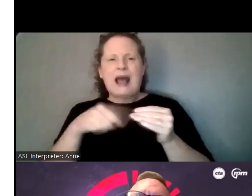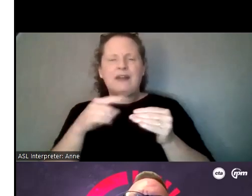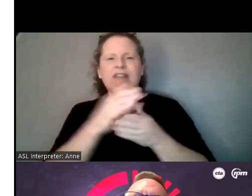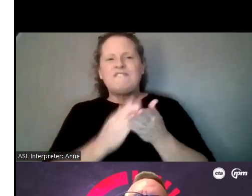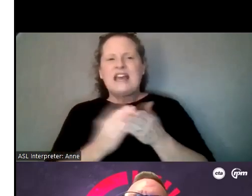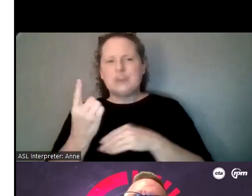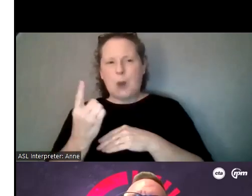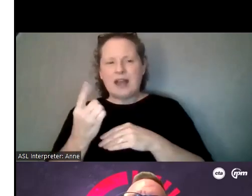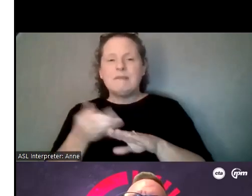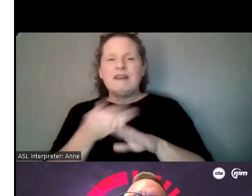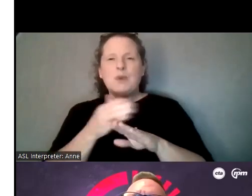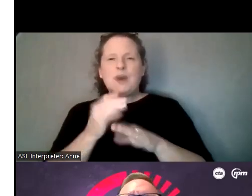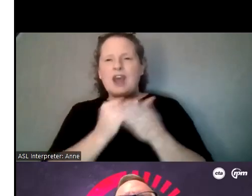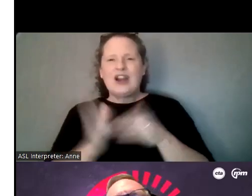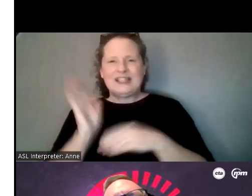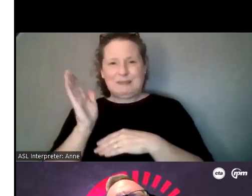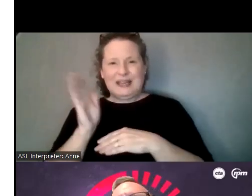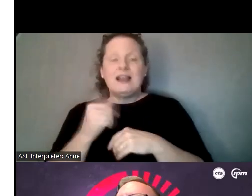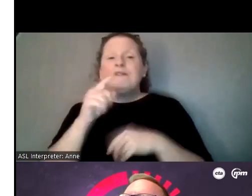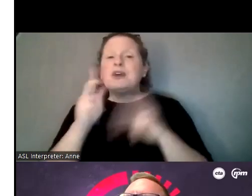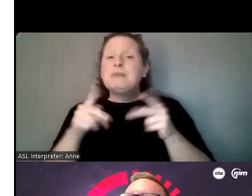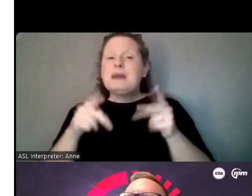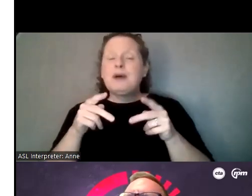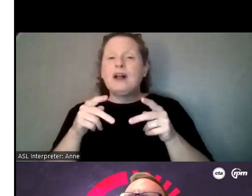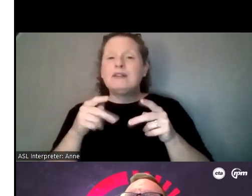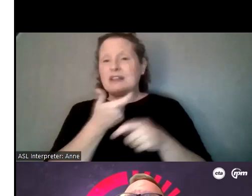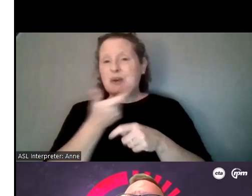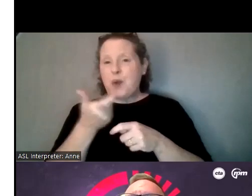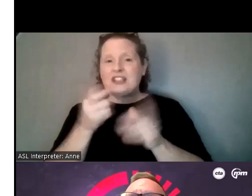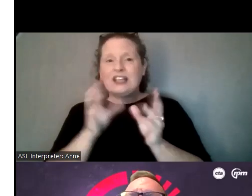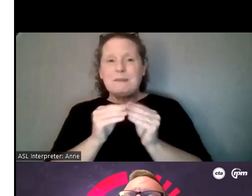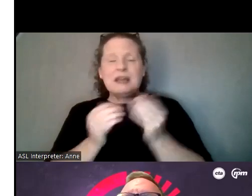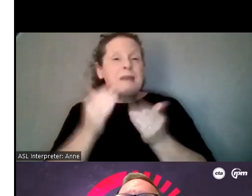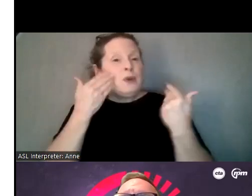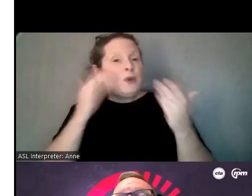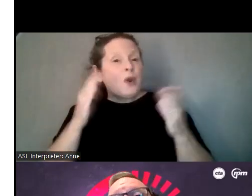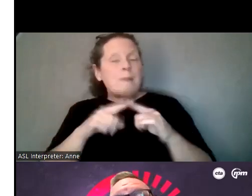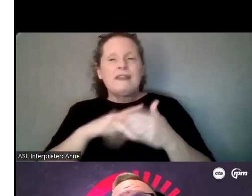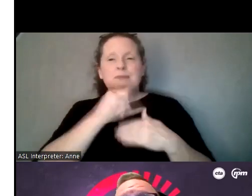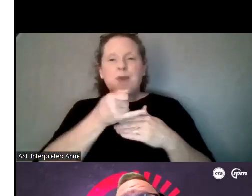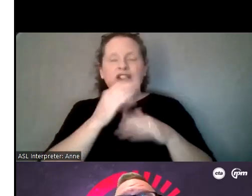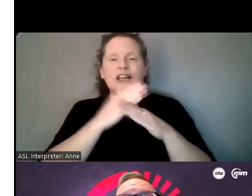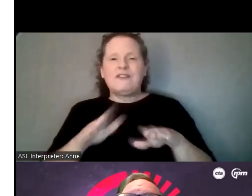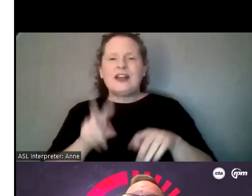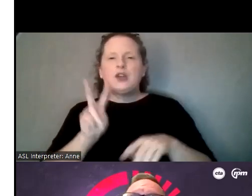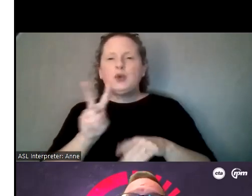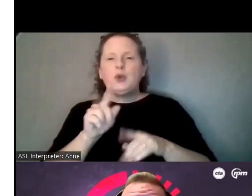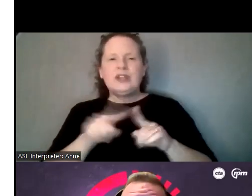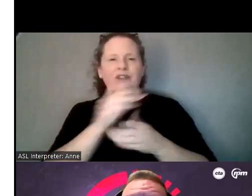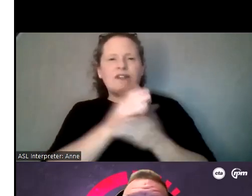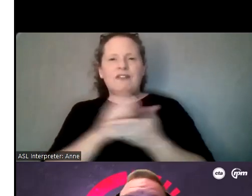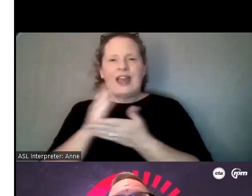artists, for the people that are attending the meeting, you may not know that this project is divided into two different phases,